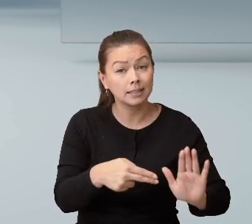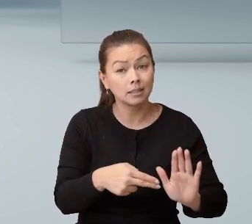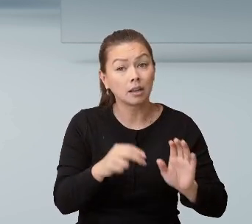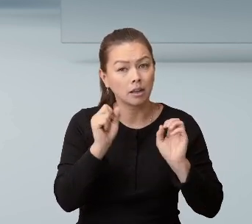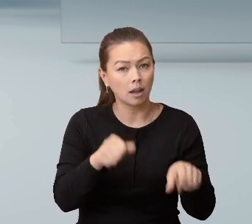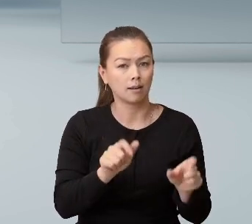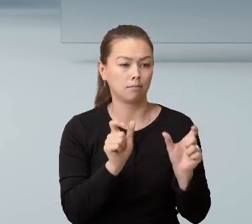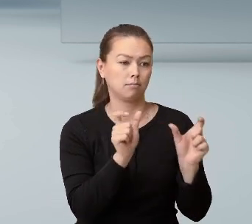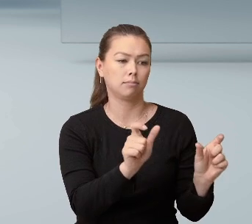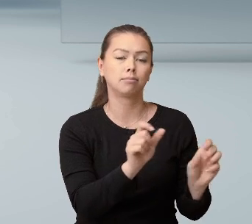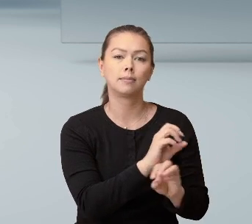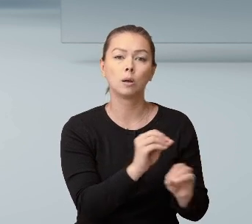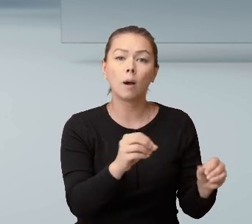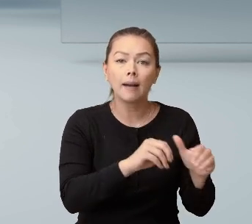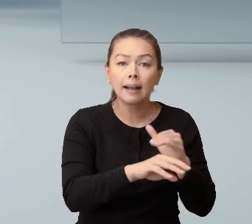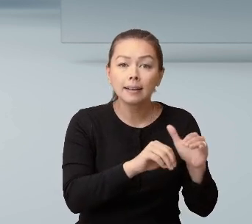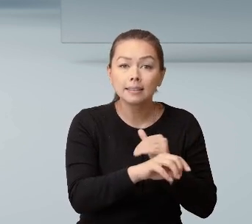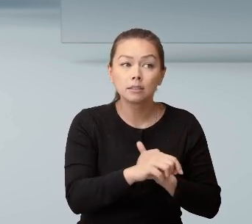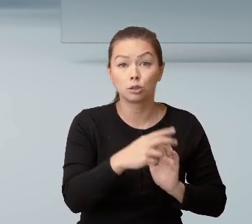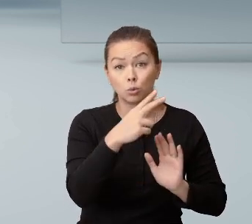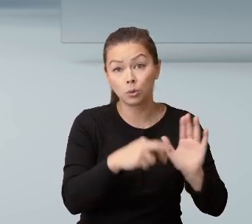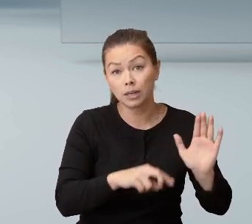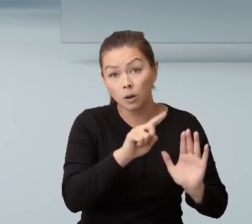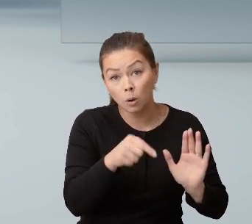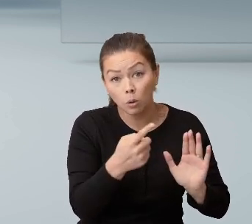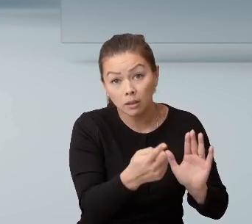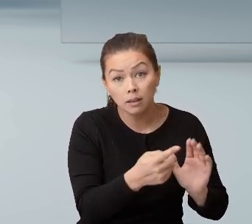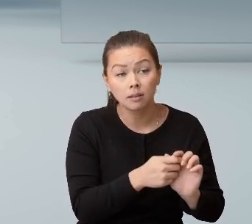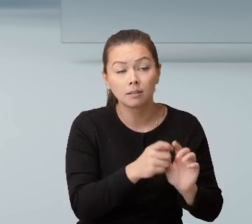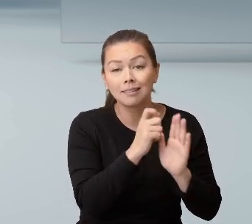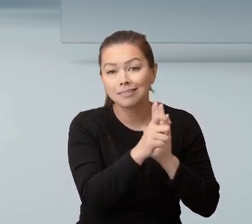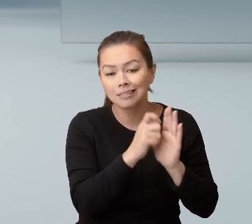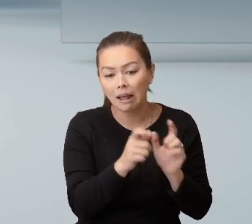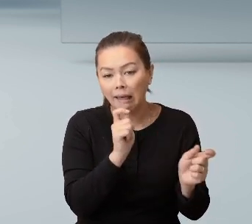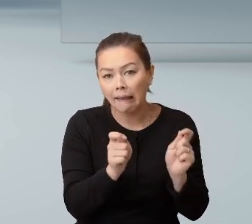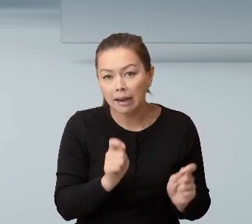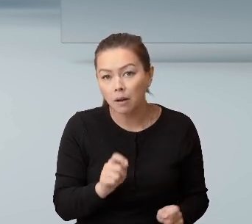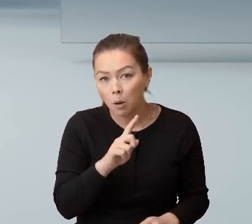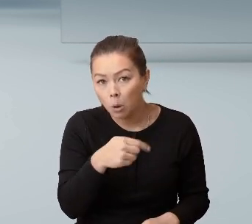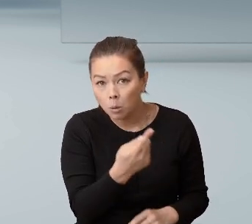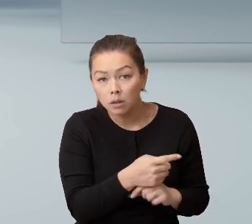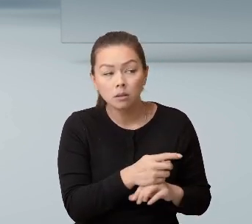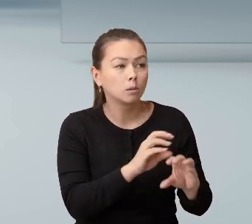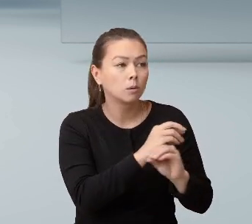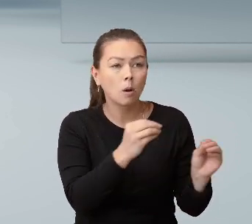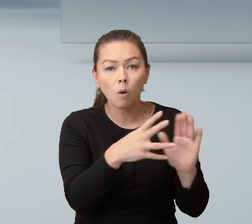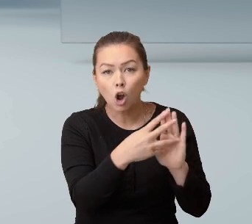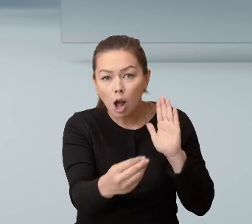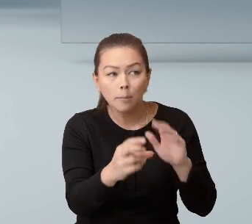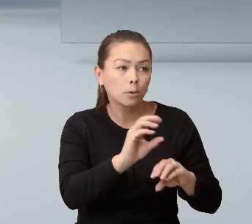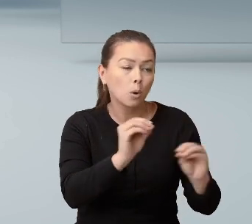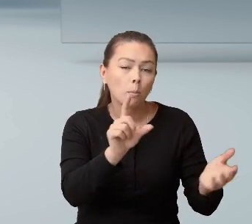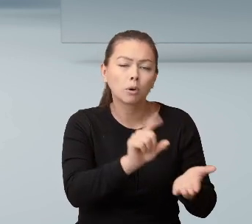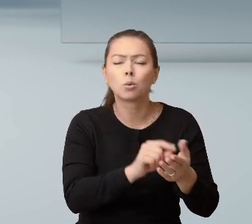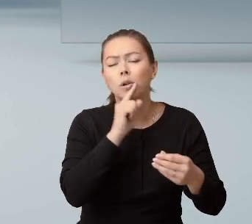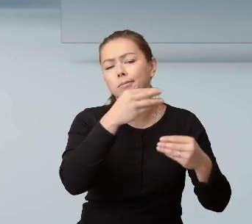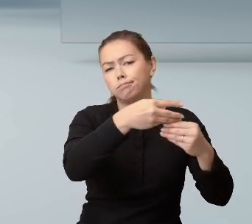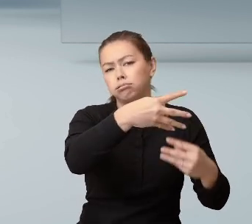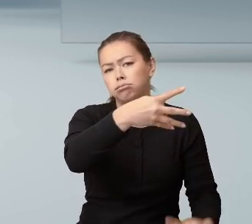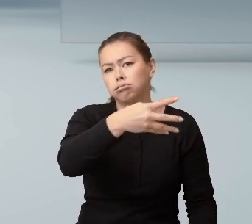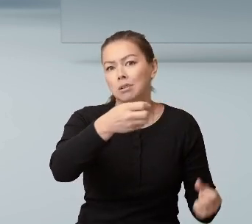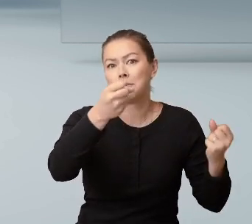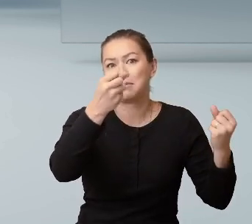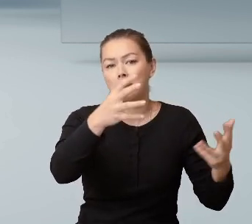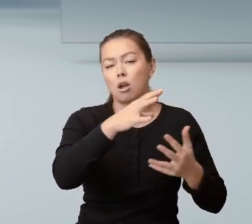can enforce no access, read access, edit access, no copying, no printing, a whole bunch of different features.